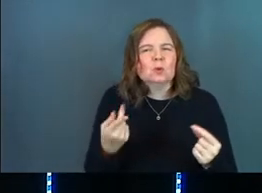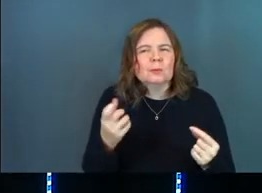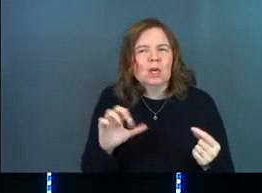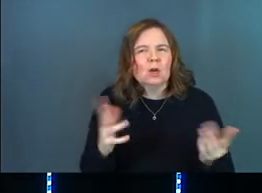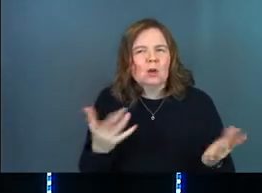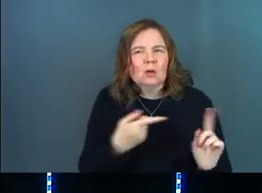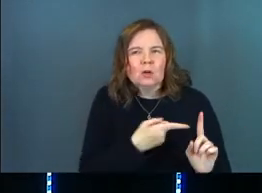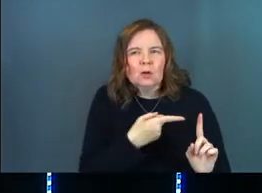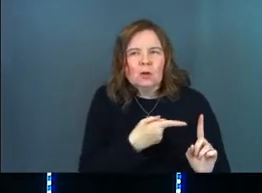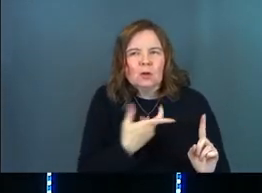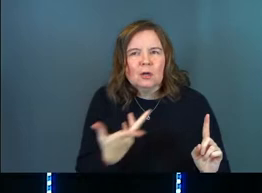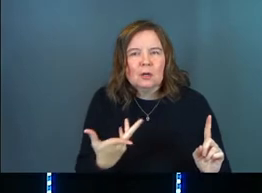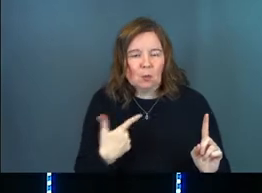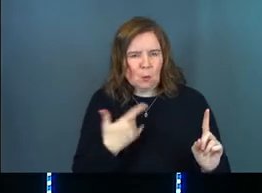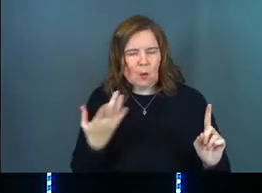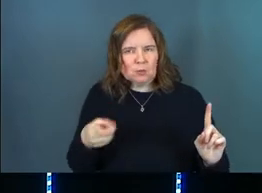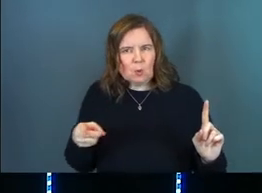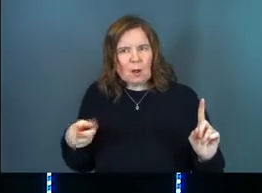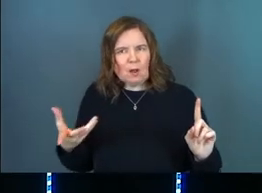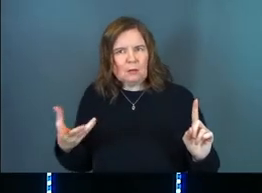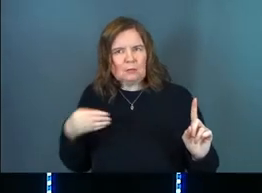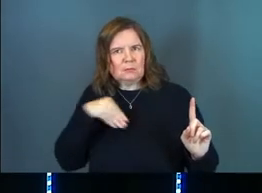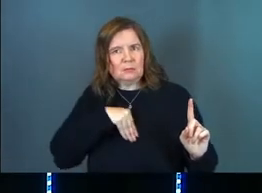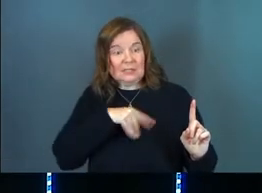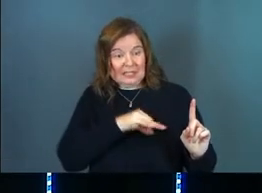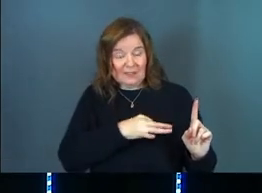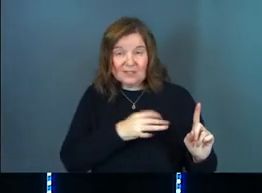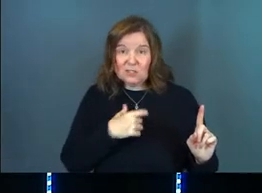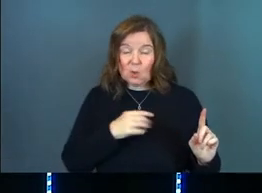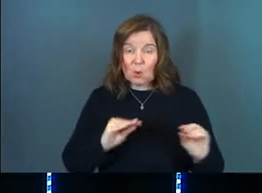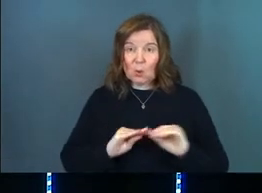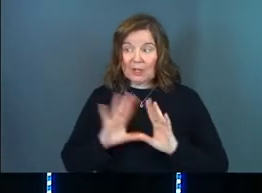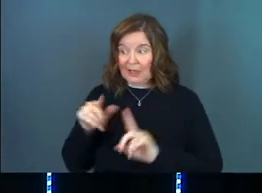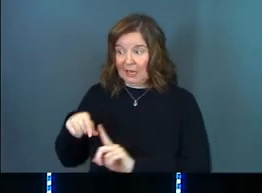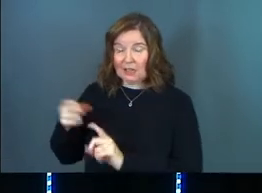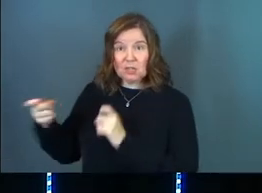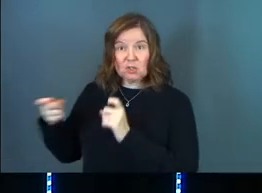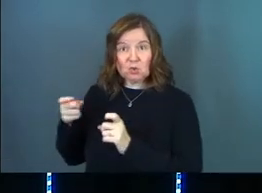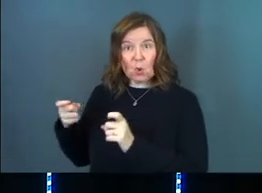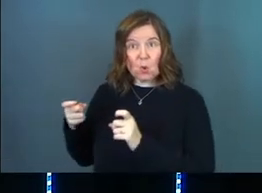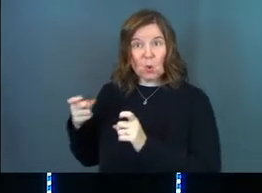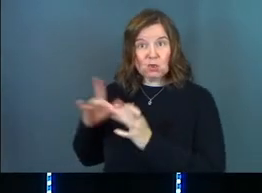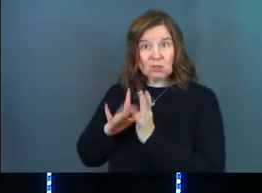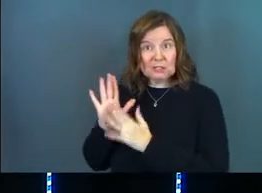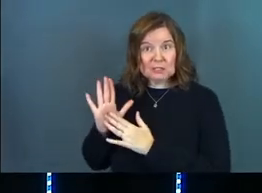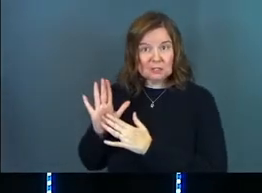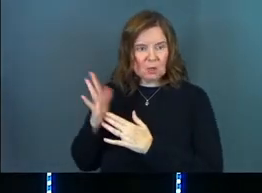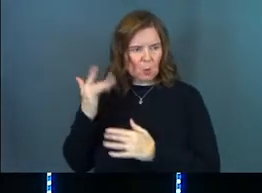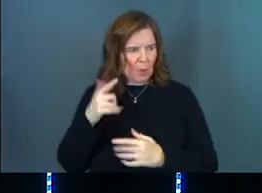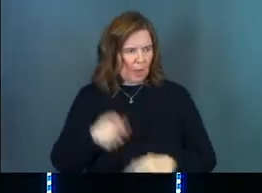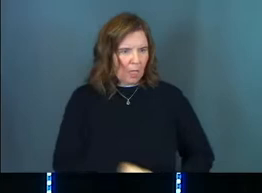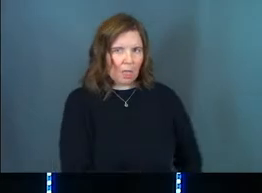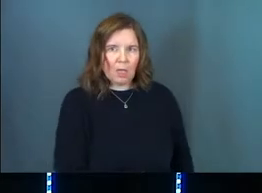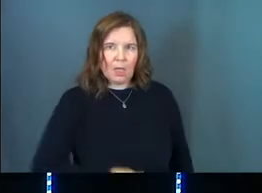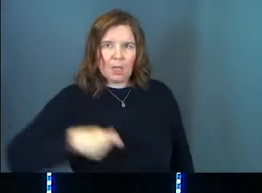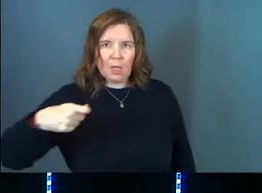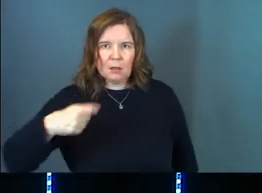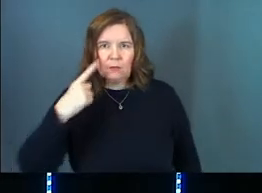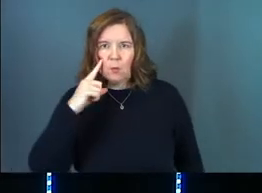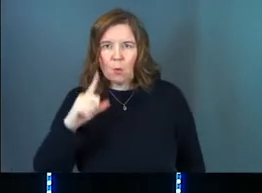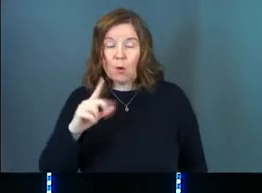Peter? What's going on? If he's so clearly in control, why do you need to pull your sword out of the